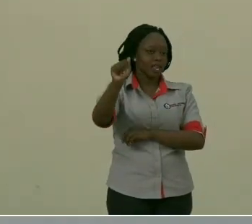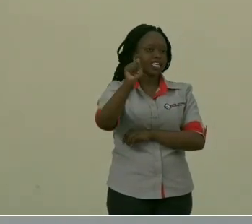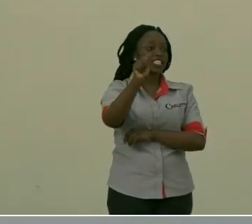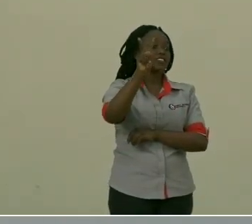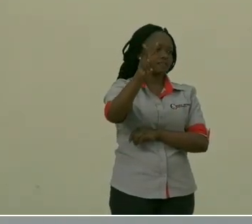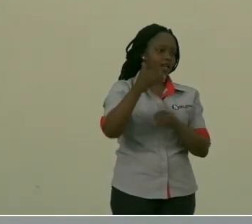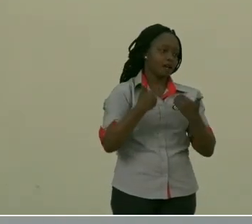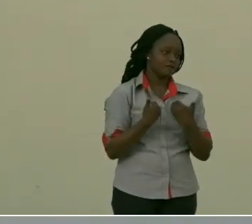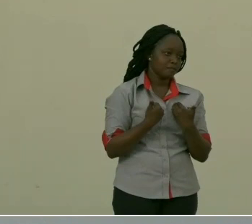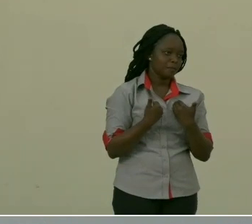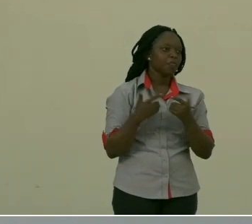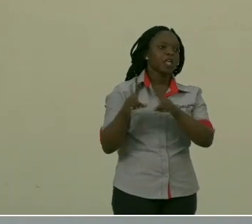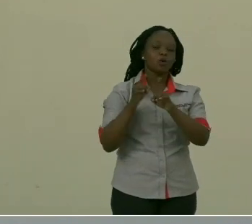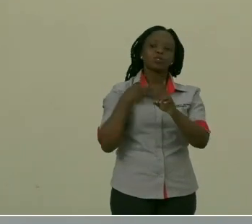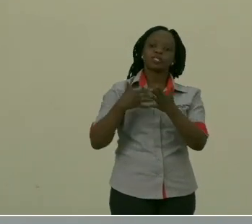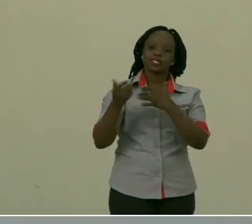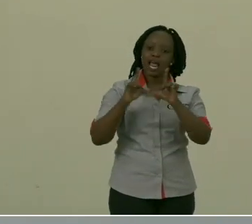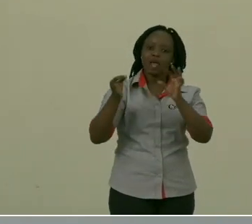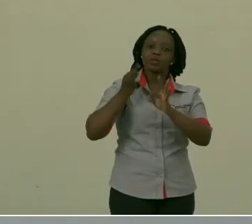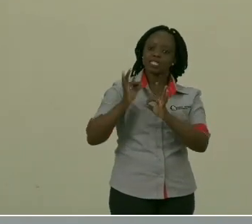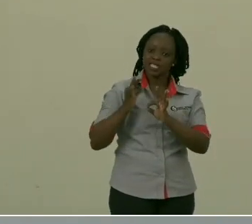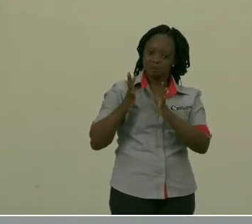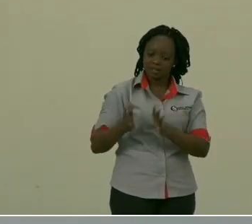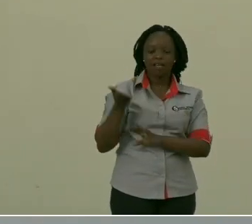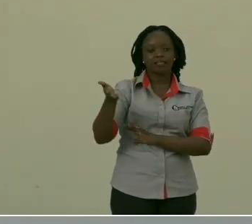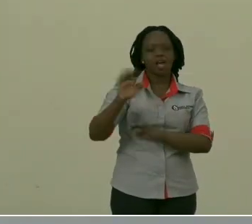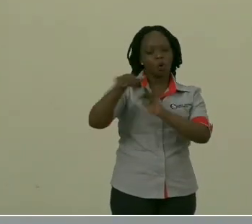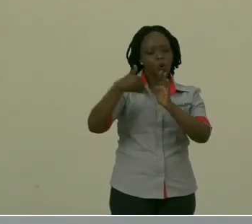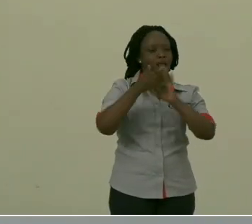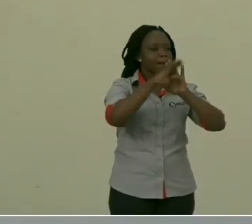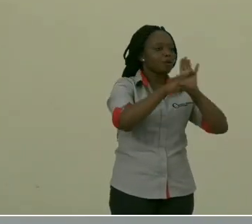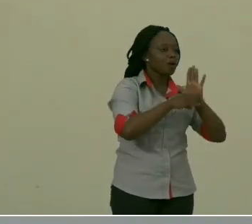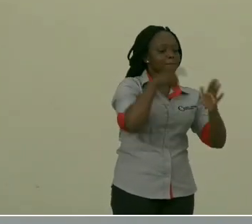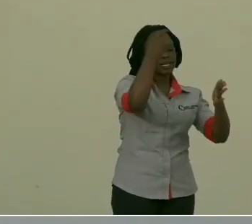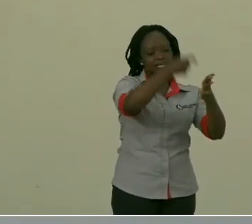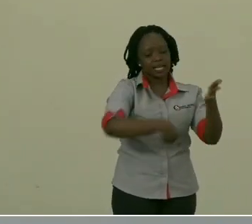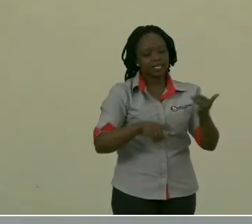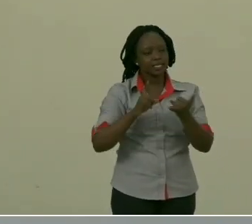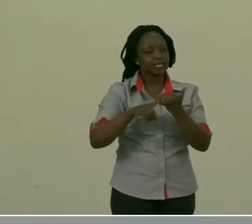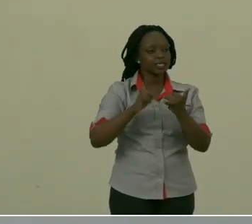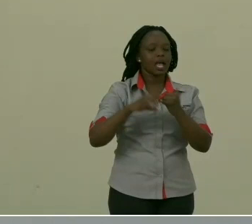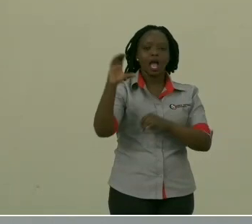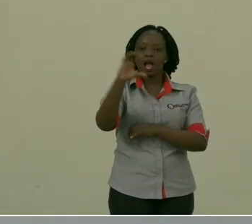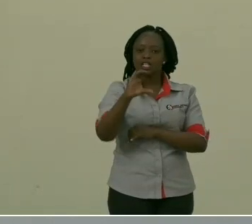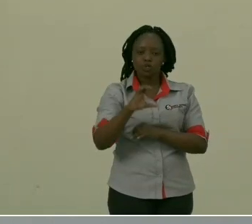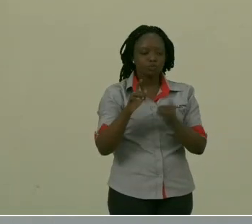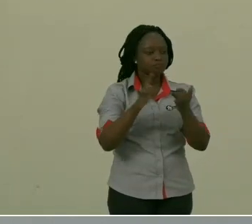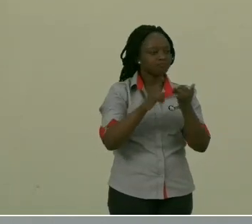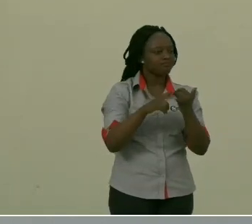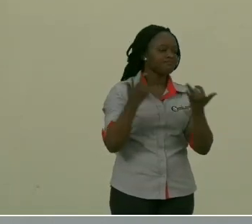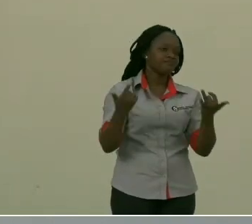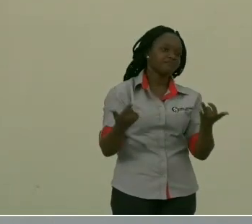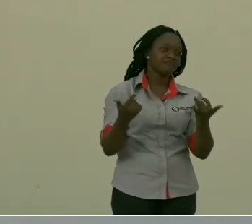www.kra.tv. And we have a sign language interpreter in all our programs, be it in tax, be it in customs, be